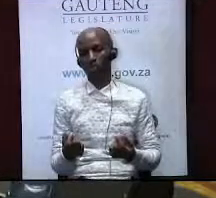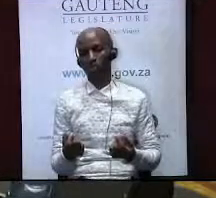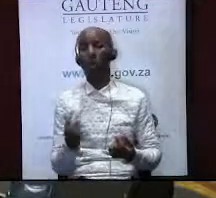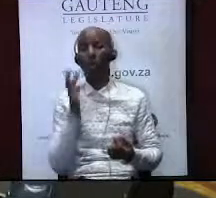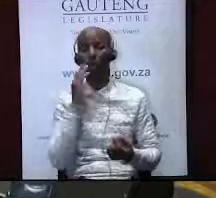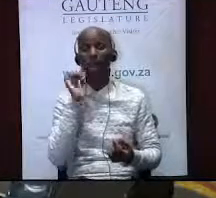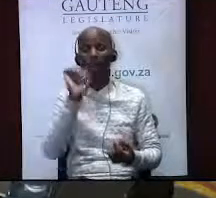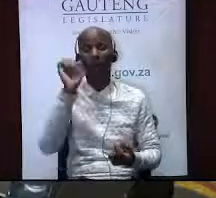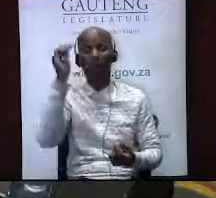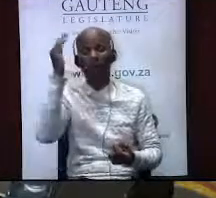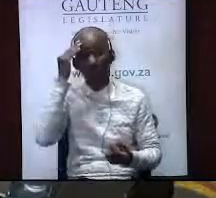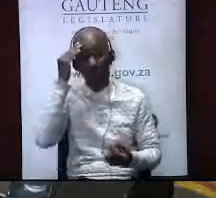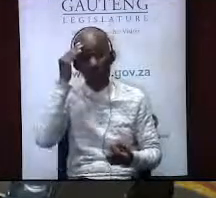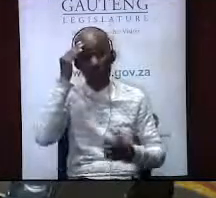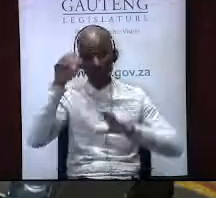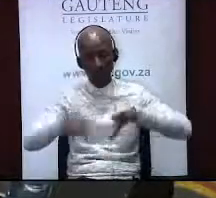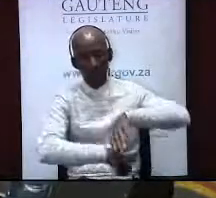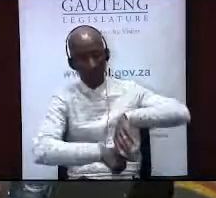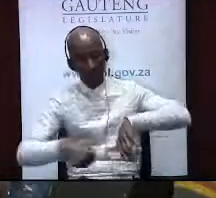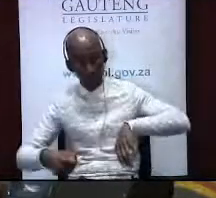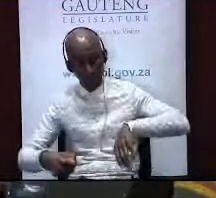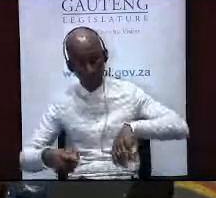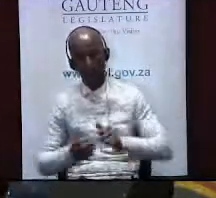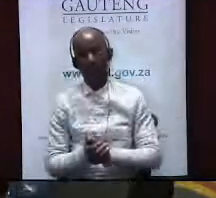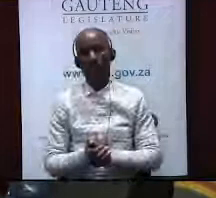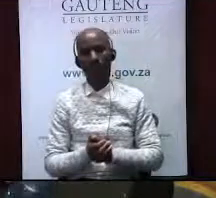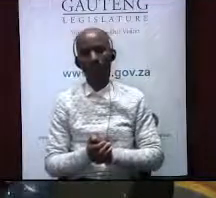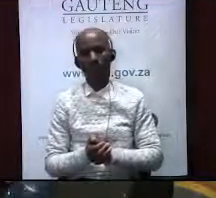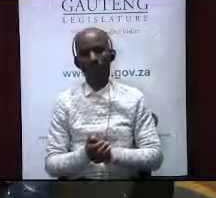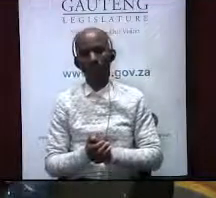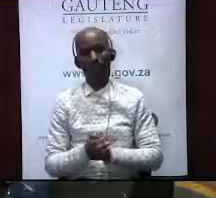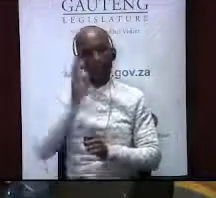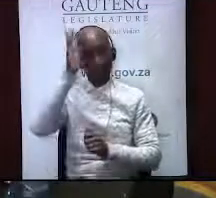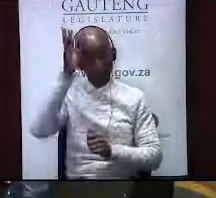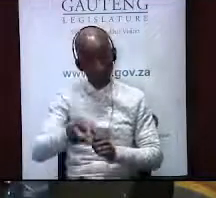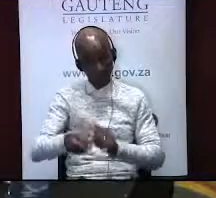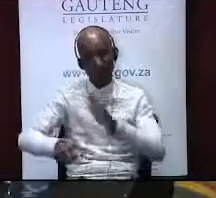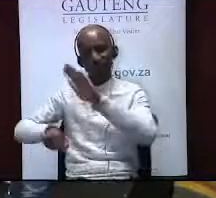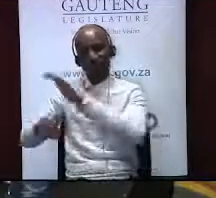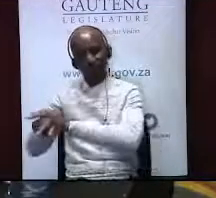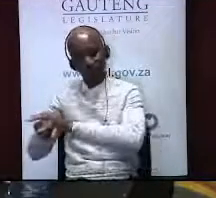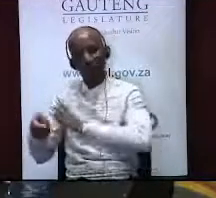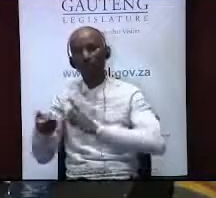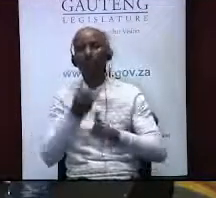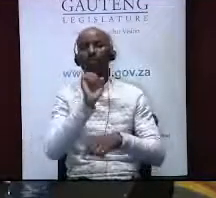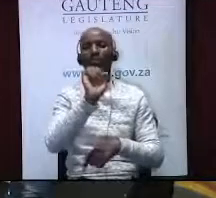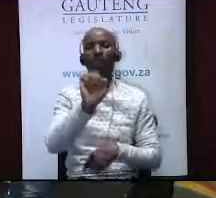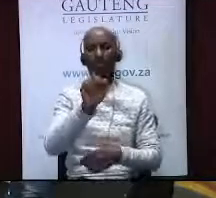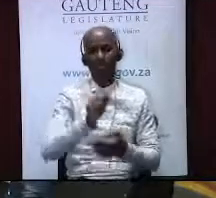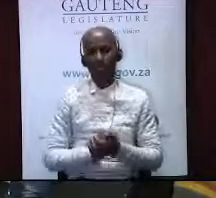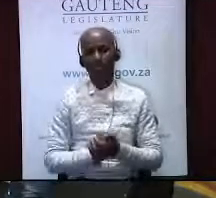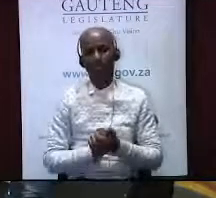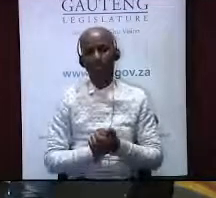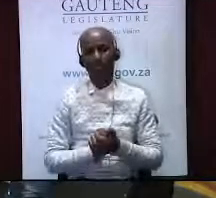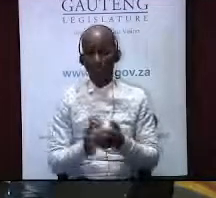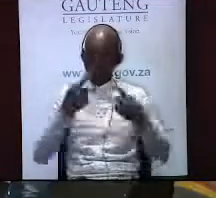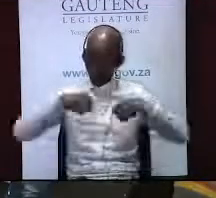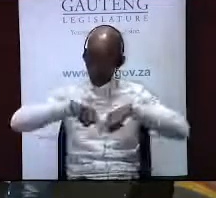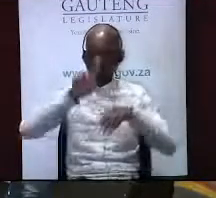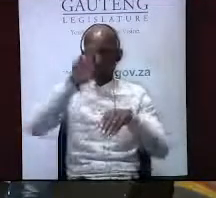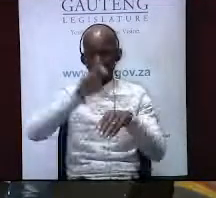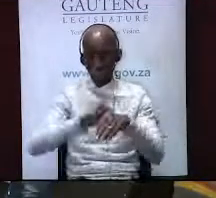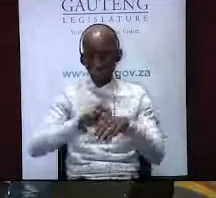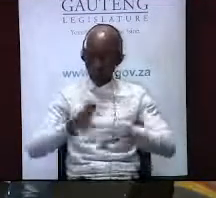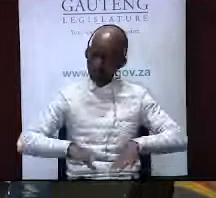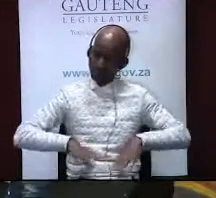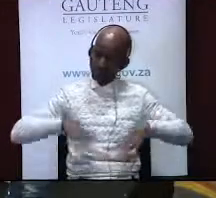When you know that you are armored, they will run away from you. We need to be